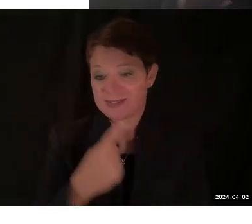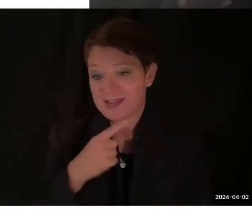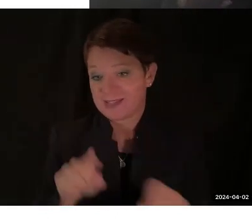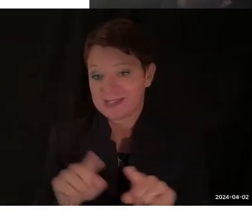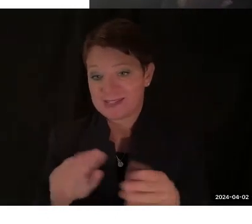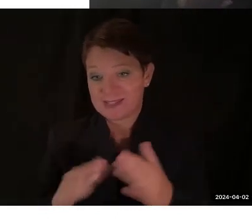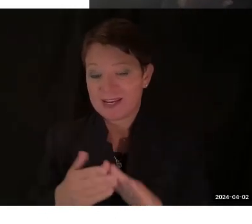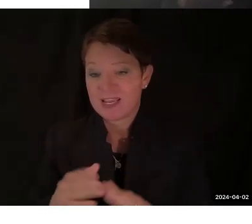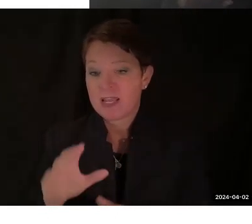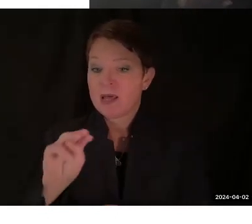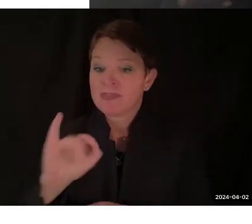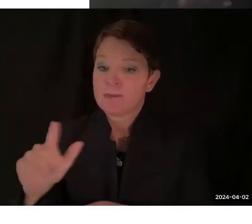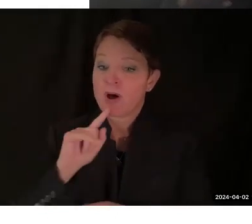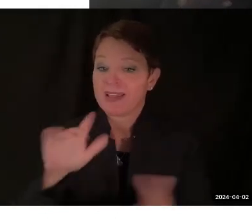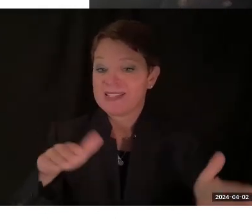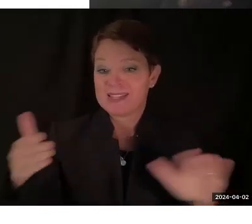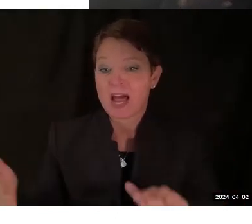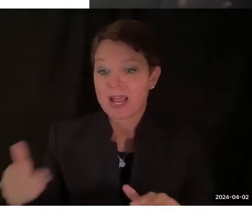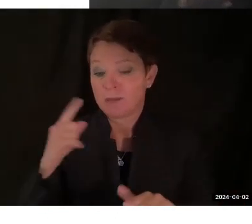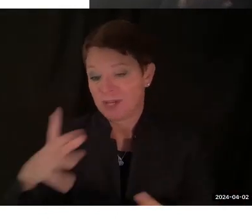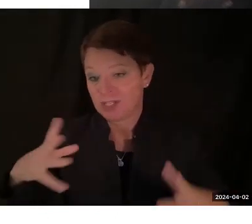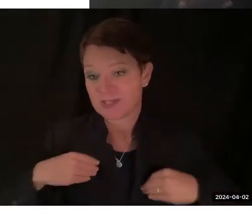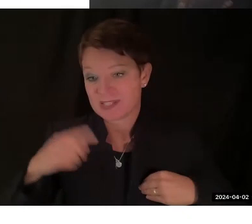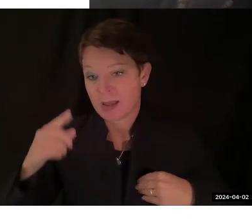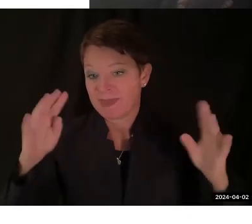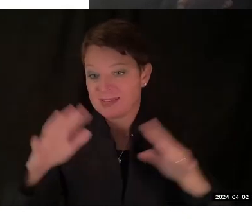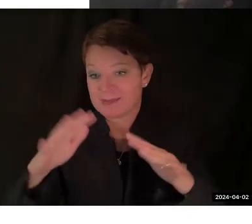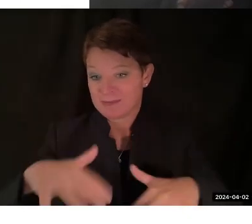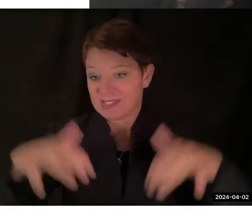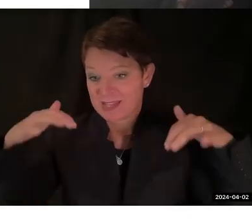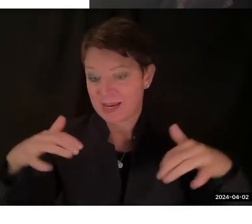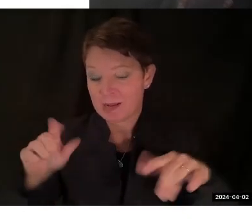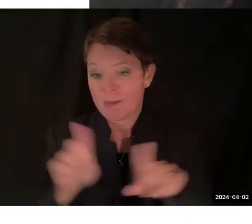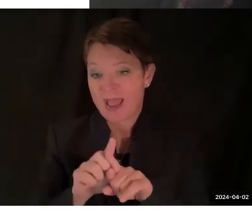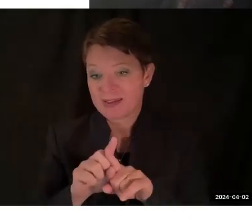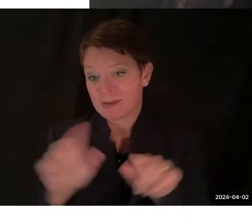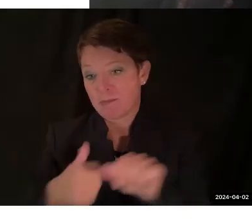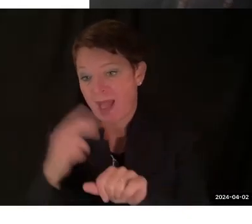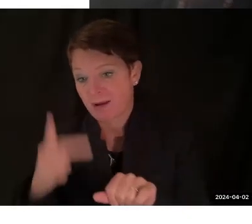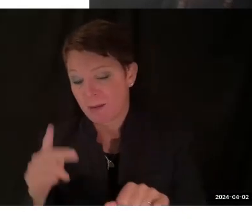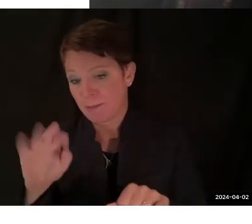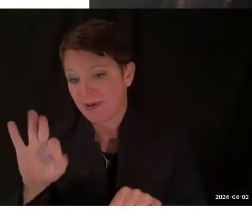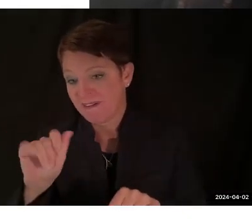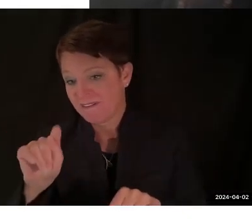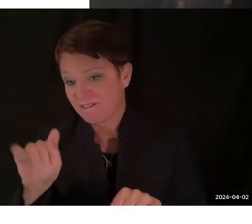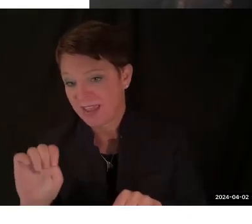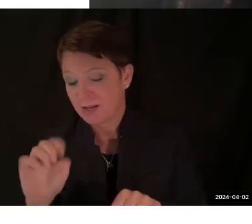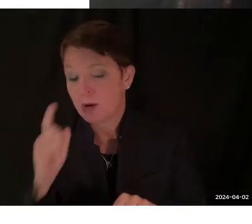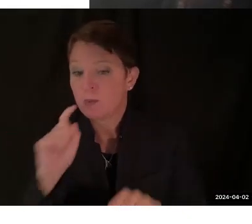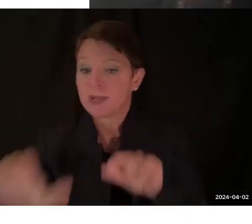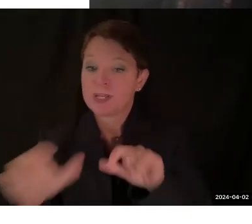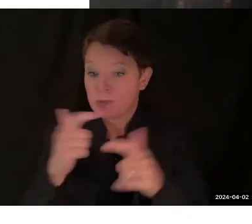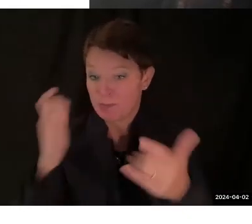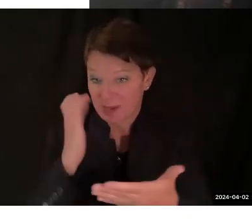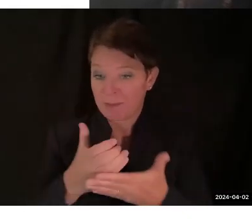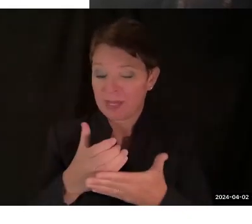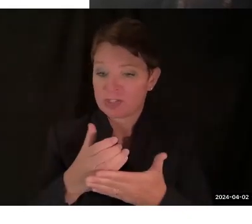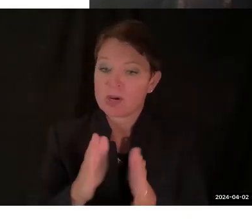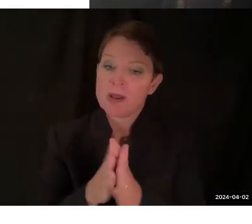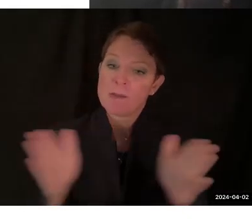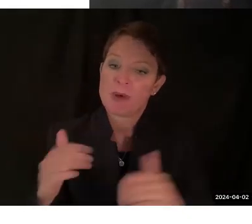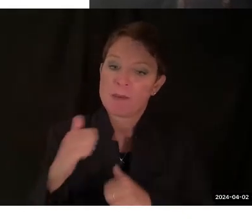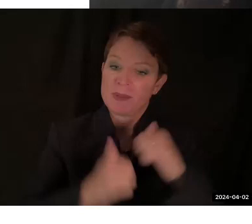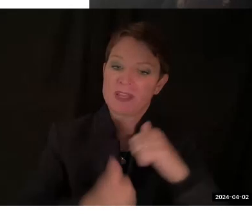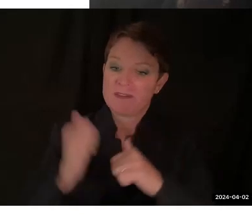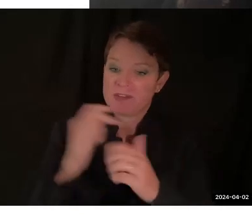the mall is dying, so we need to accept this stadium as our only fate. We can do big picture public